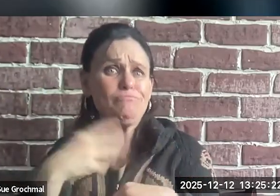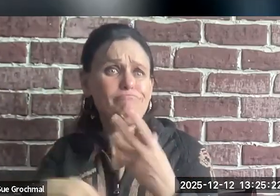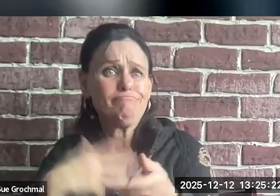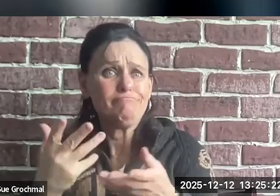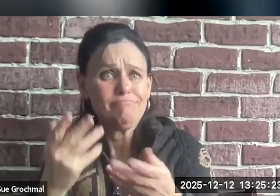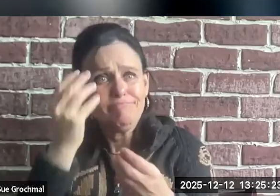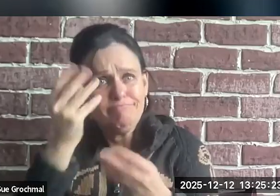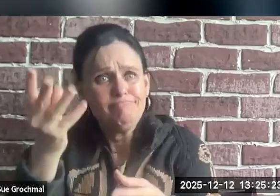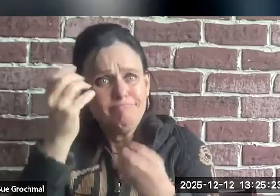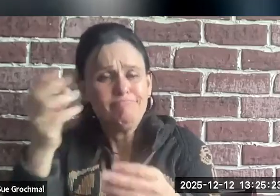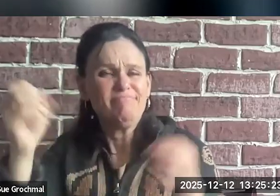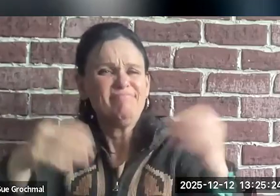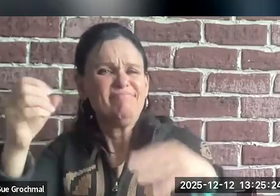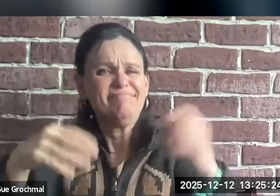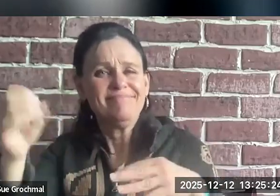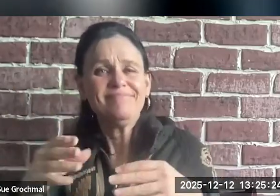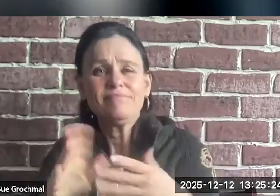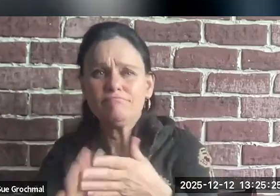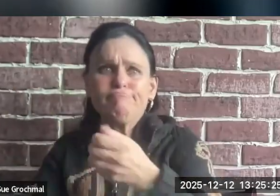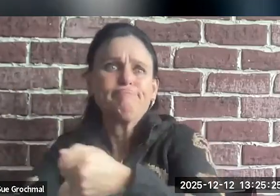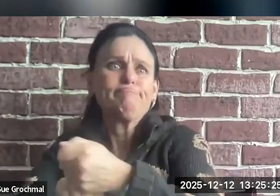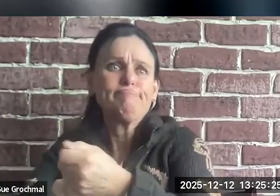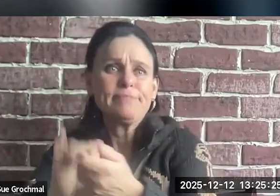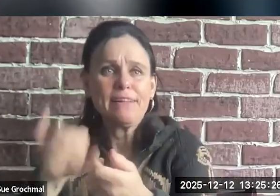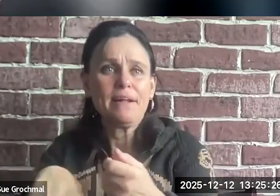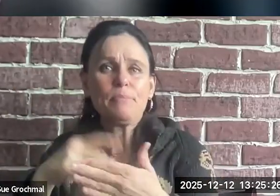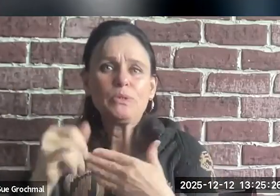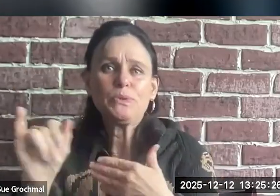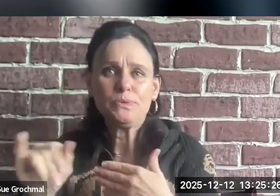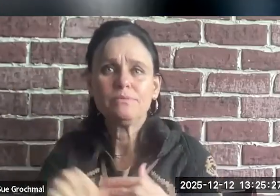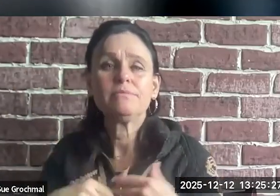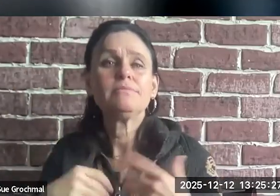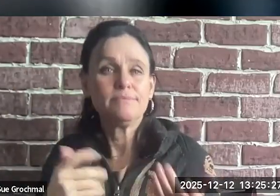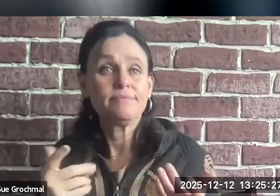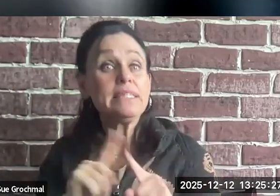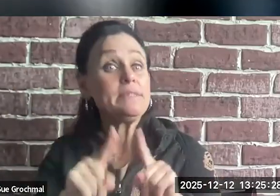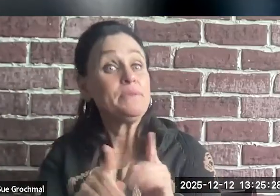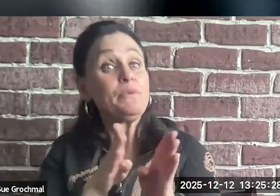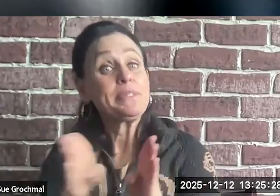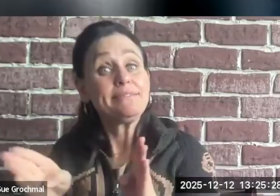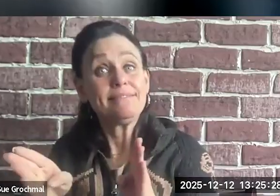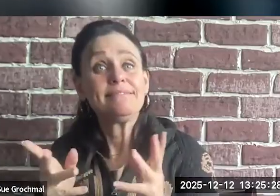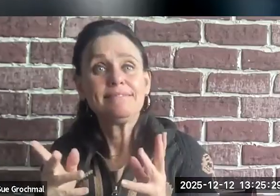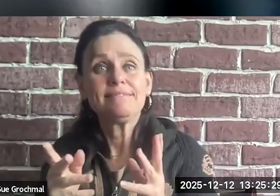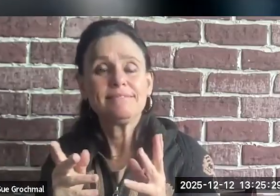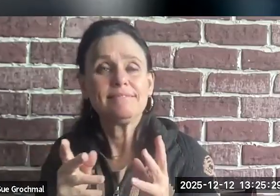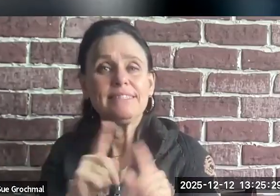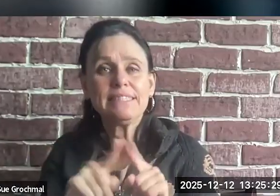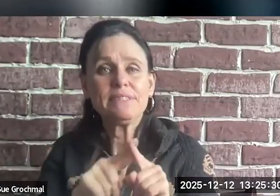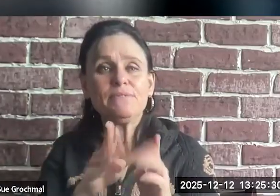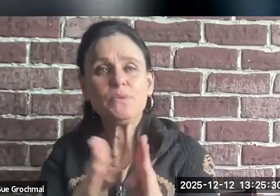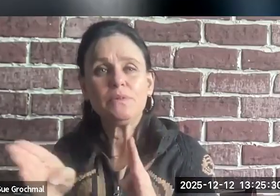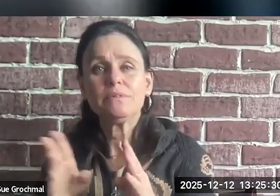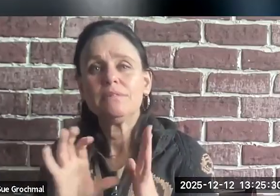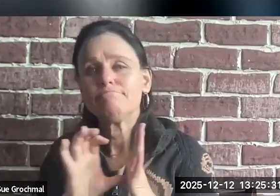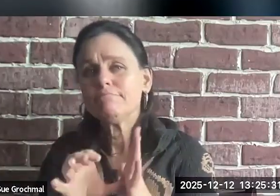to prop that up with this project as well. And we do that in several ways. And these